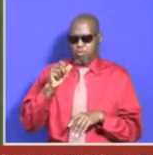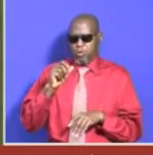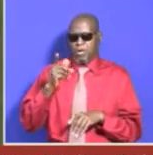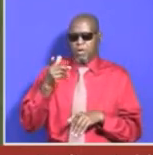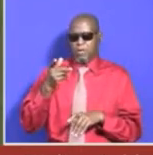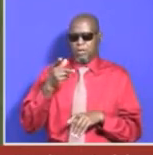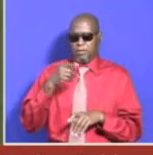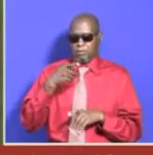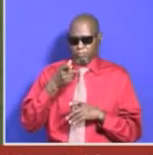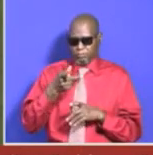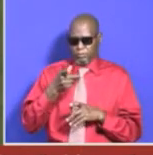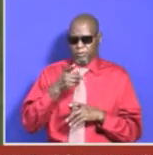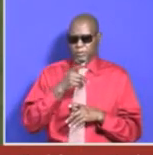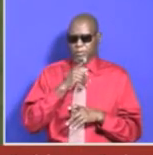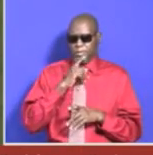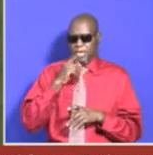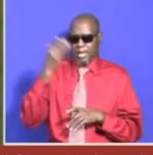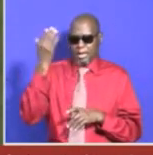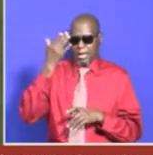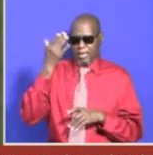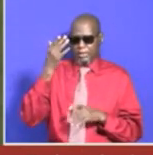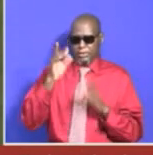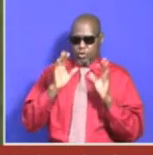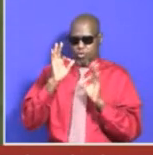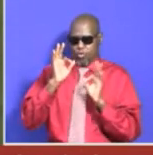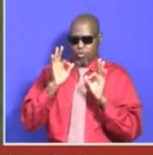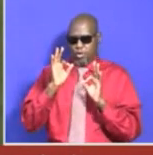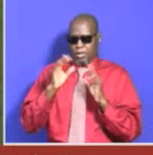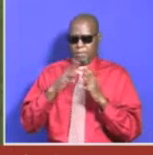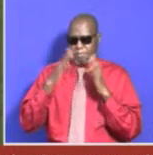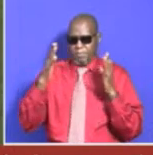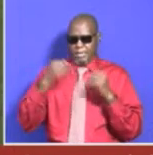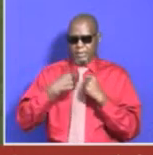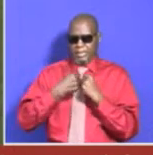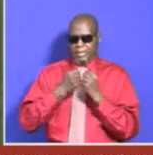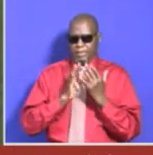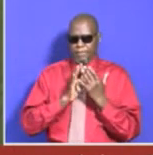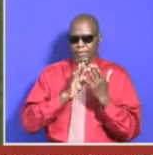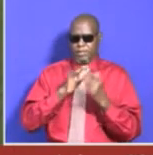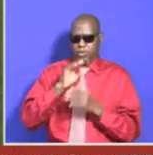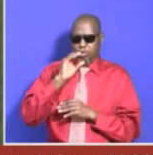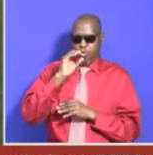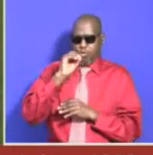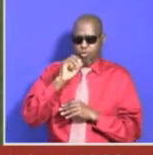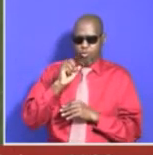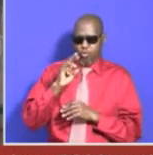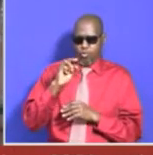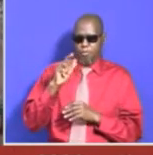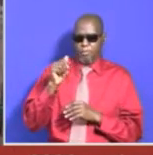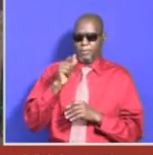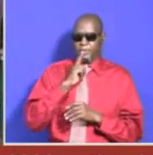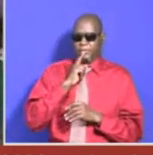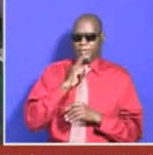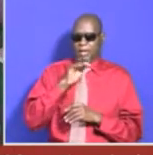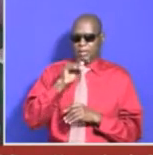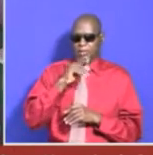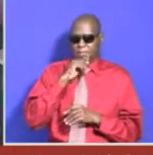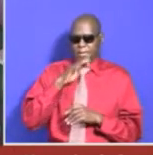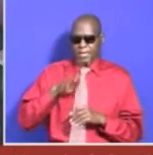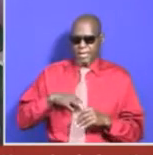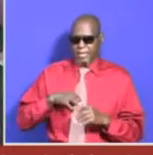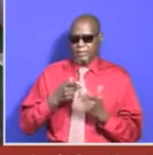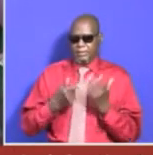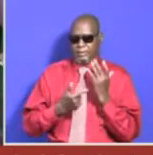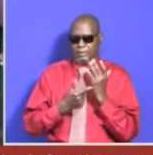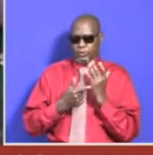of enough lecture halls is the big challenge they are facing. Omar has also urged parents to embrace technical skills for their children since